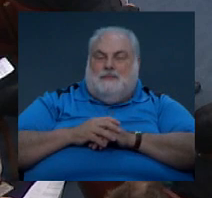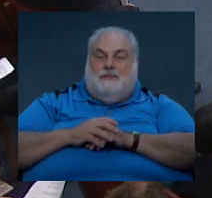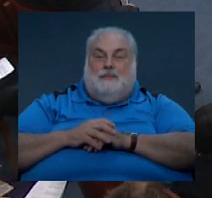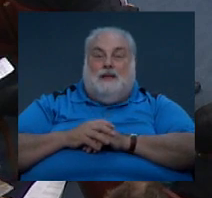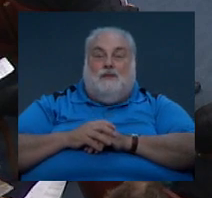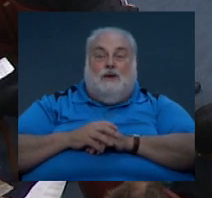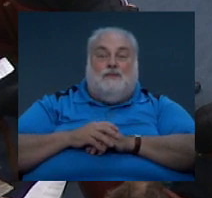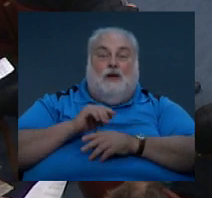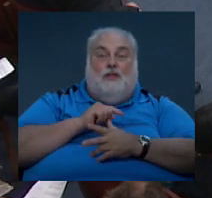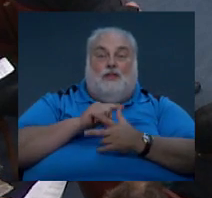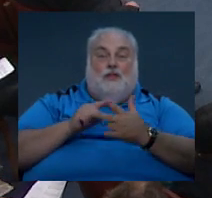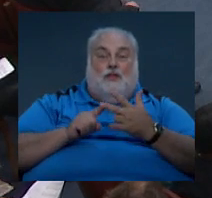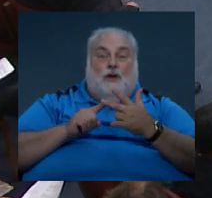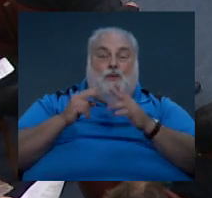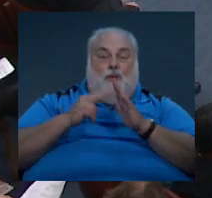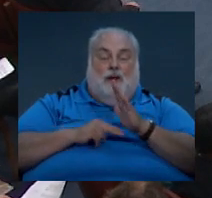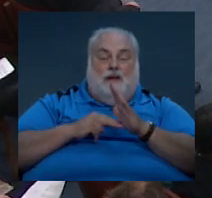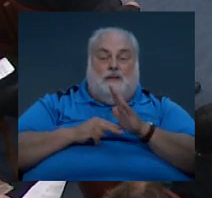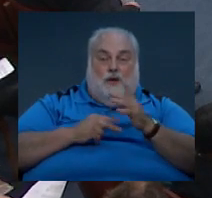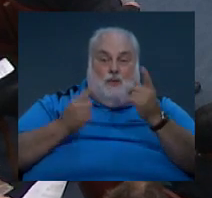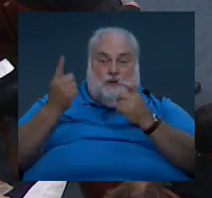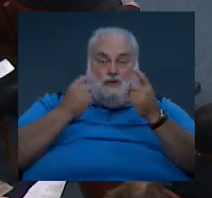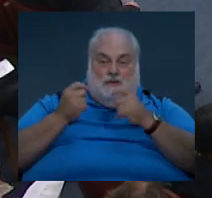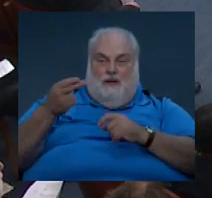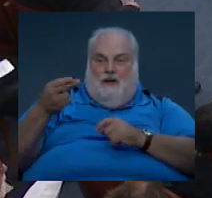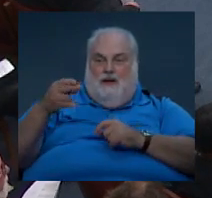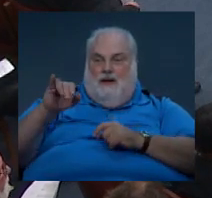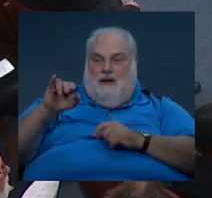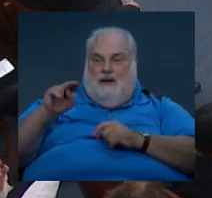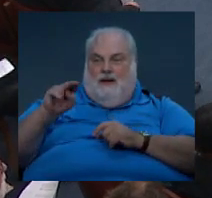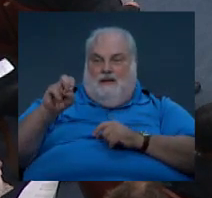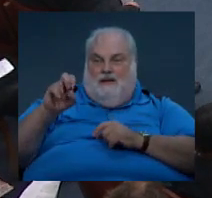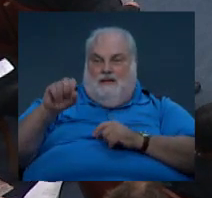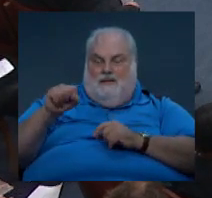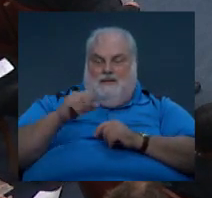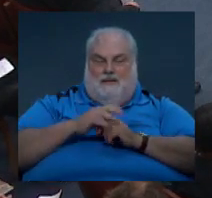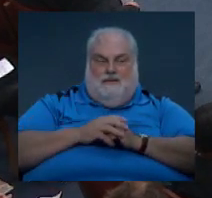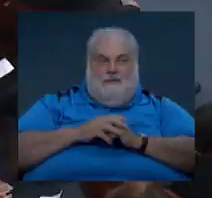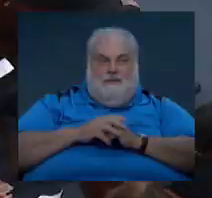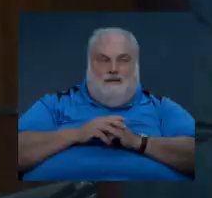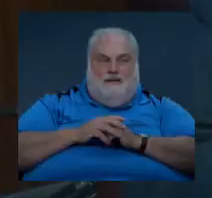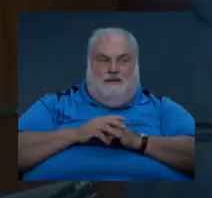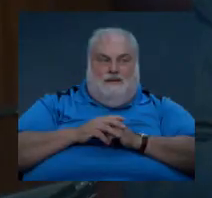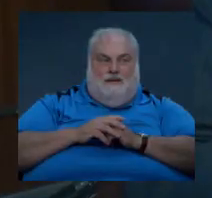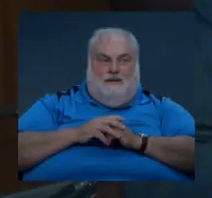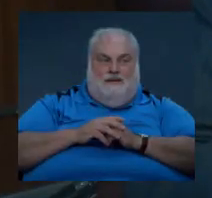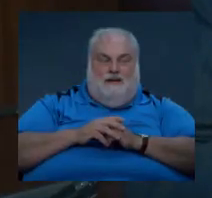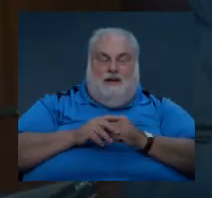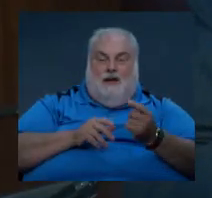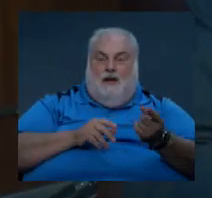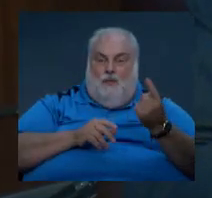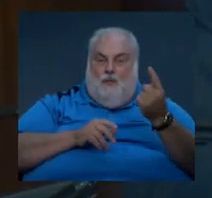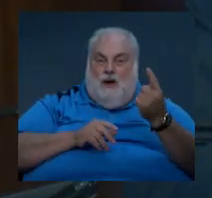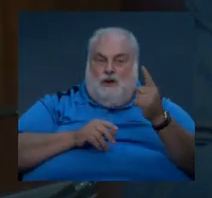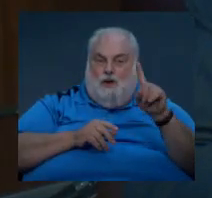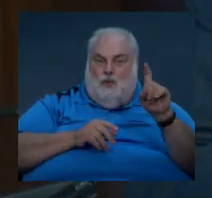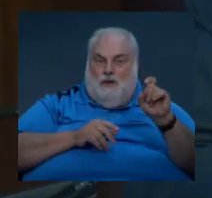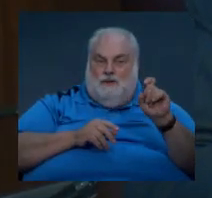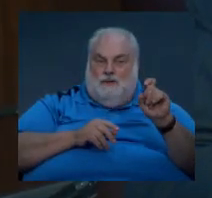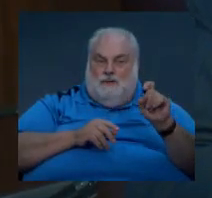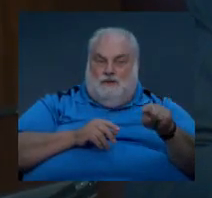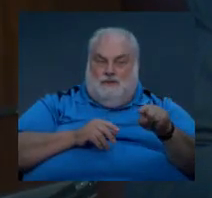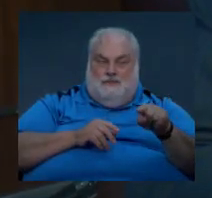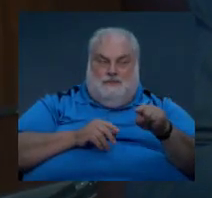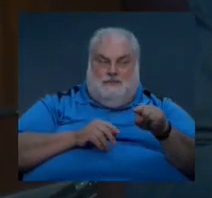any questions? Director Hines? I have one question, and